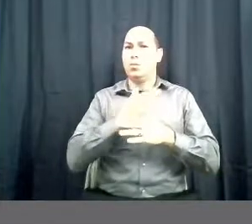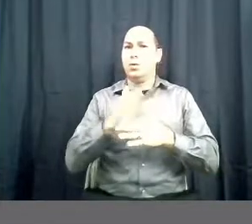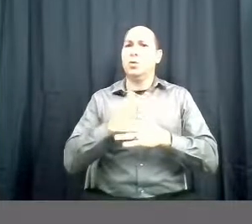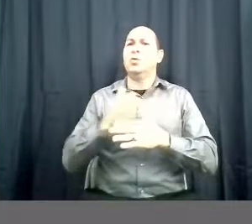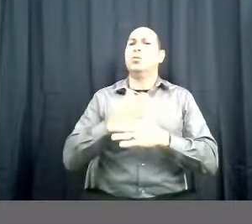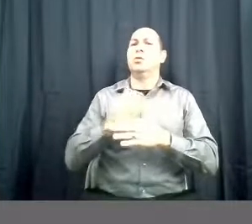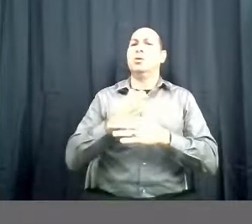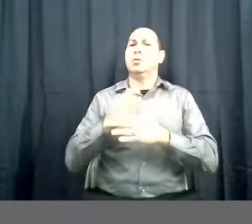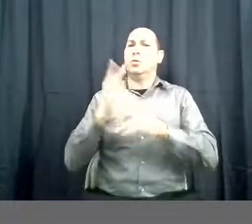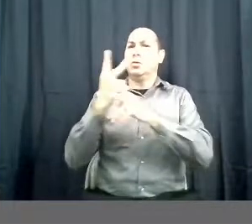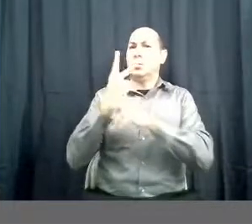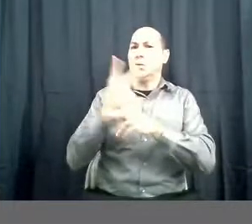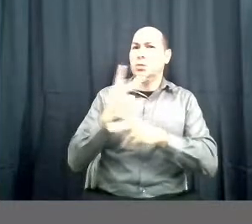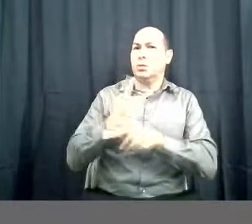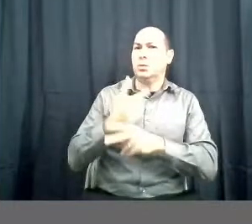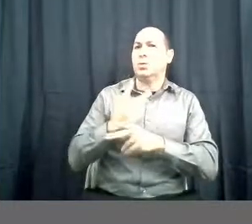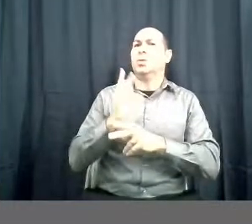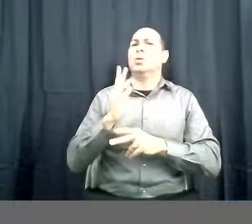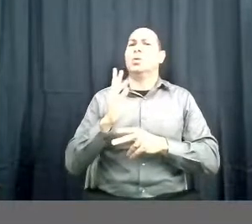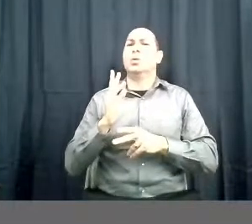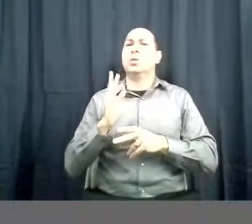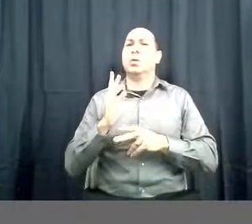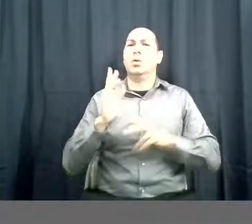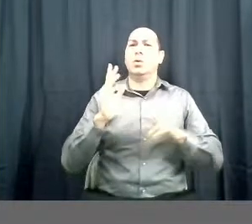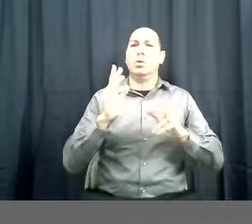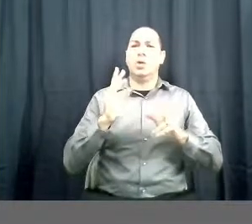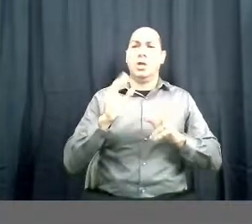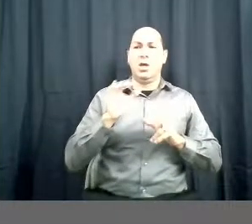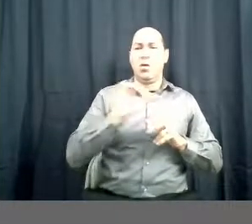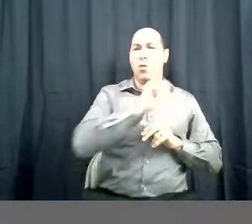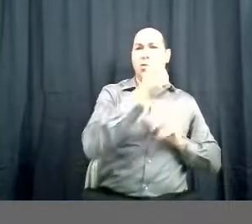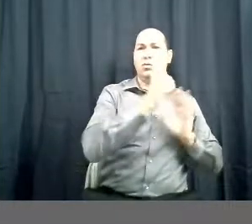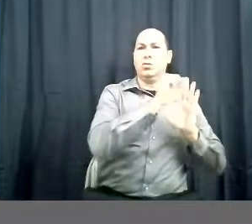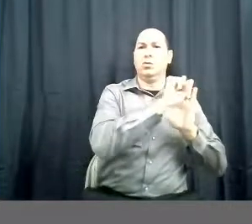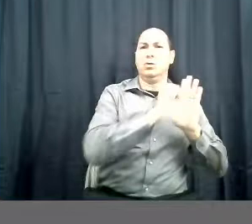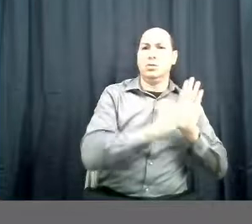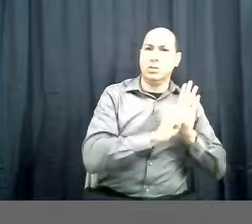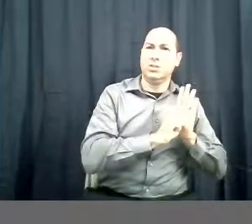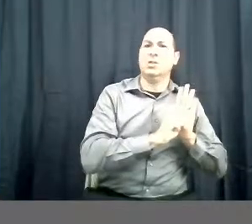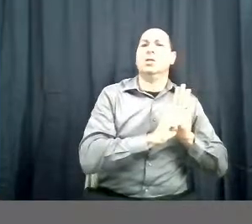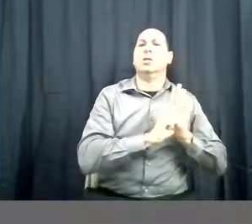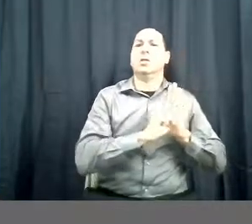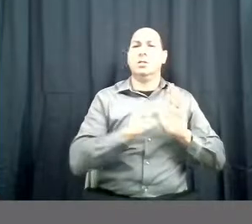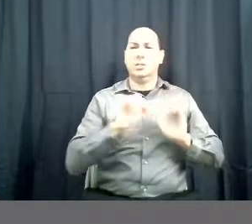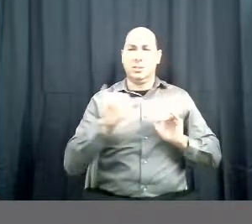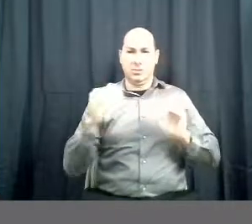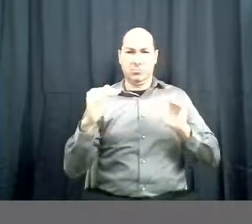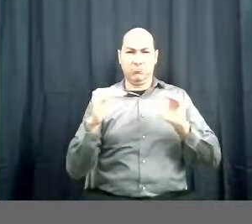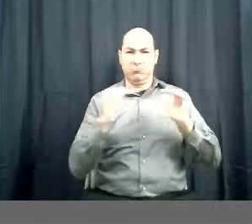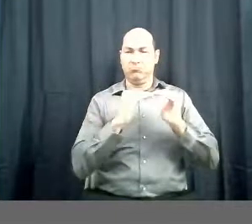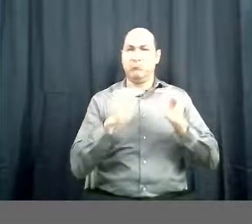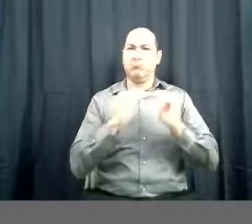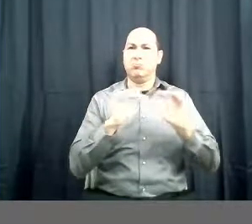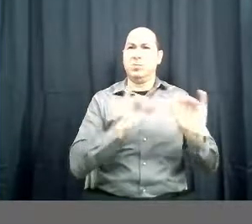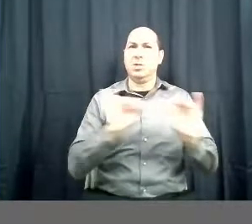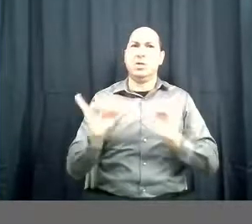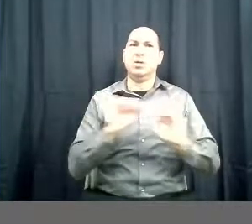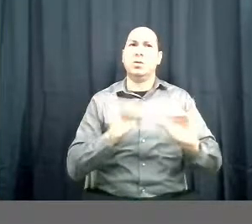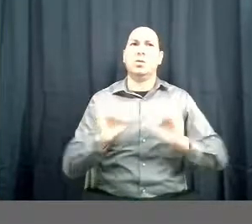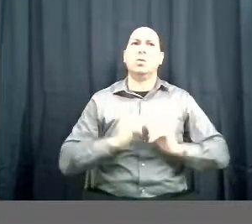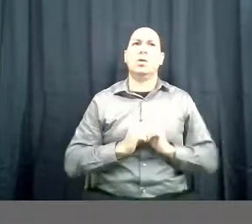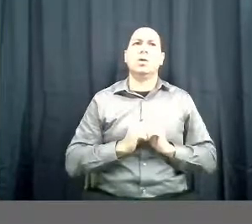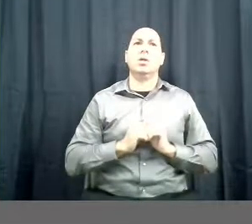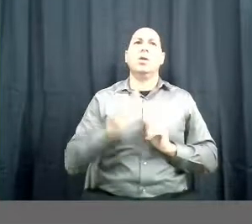to the revenues is in line with other states or not. And as you can see on the map, 24 states have revenue forecasts that are slightly